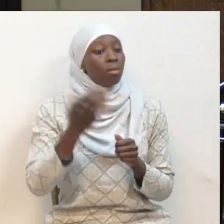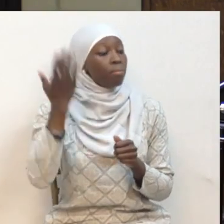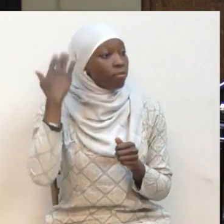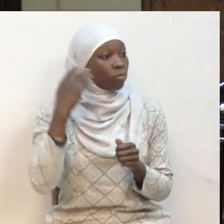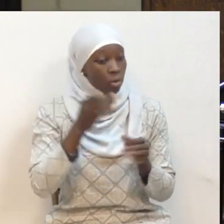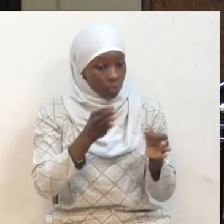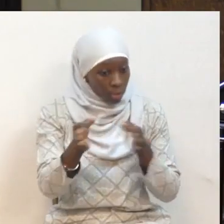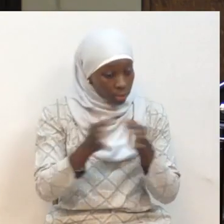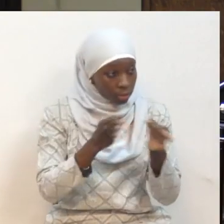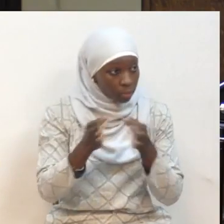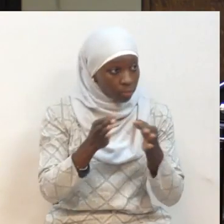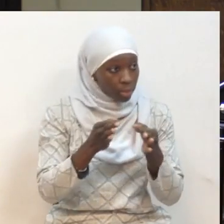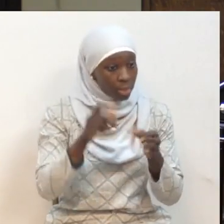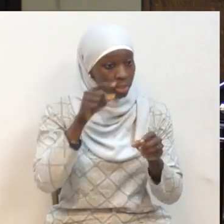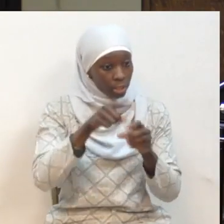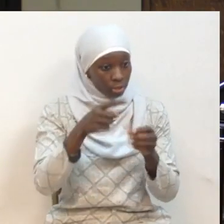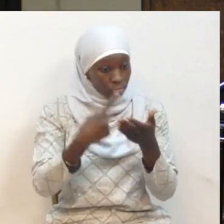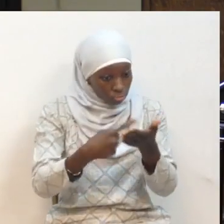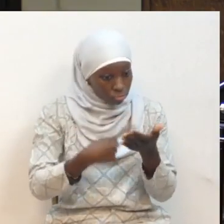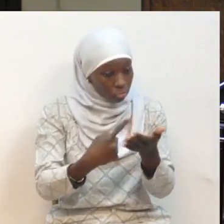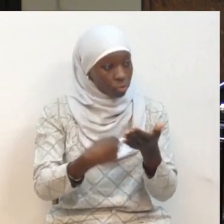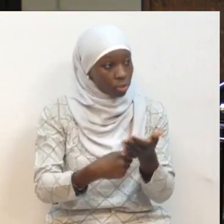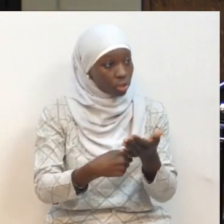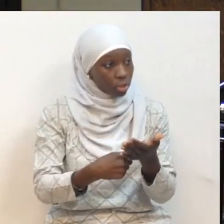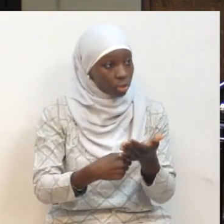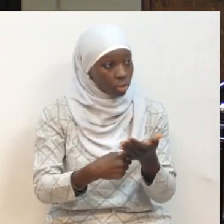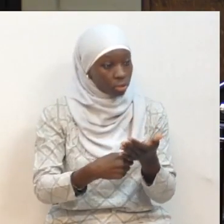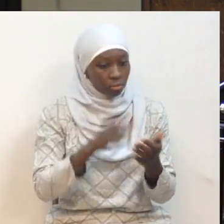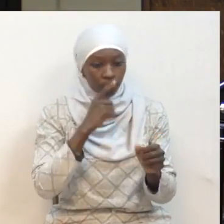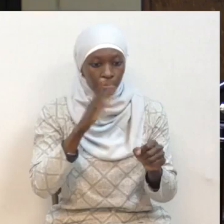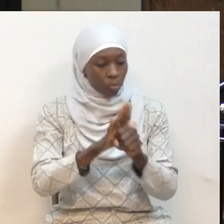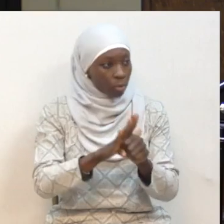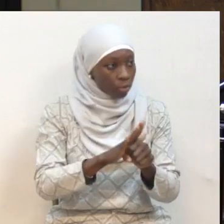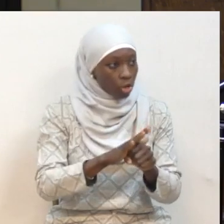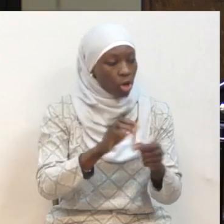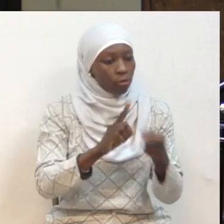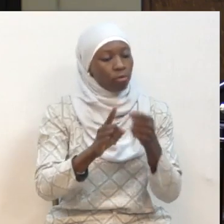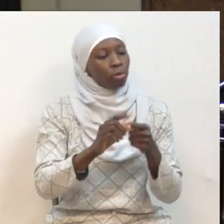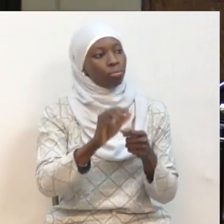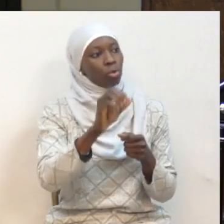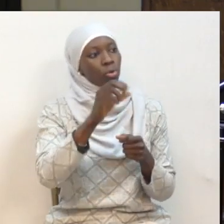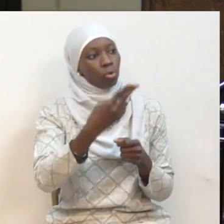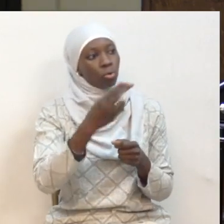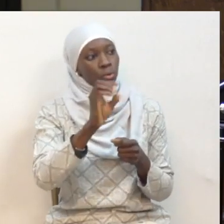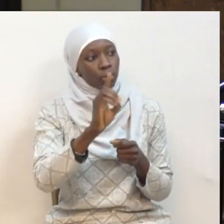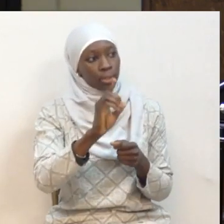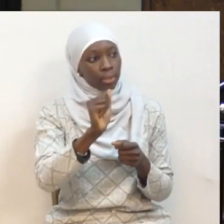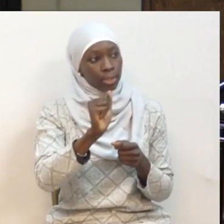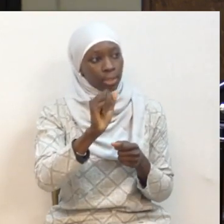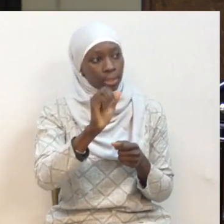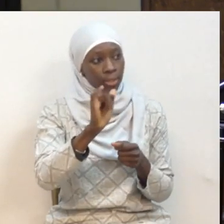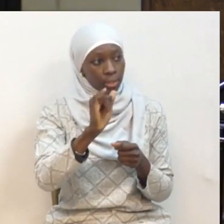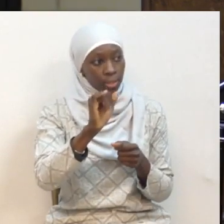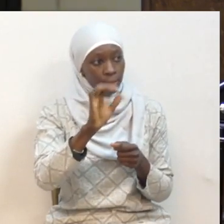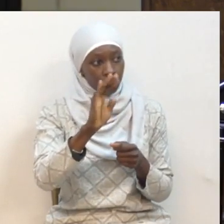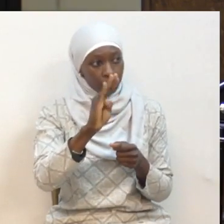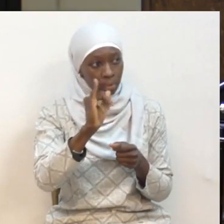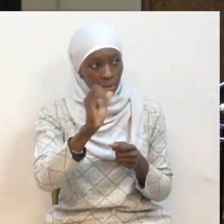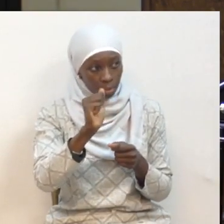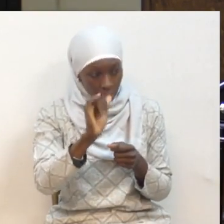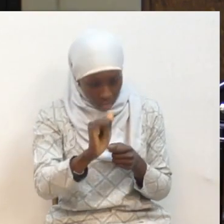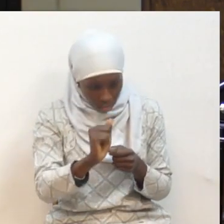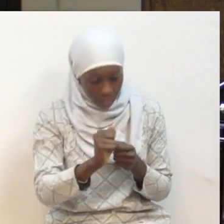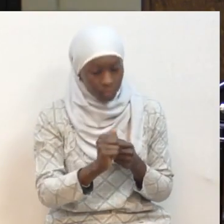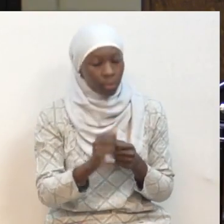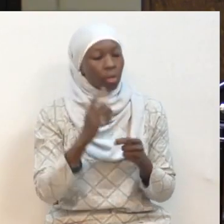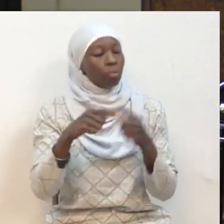Treaty of Hudaybiyah, when the Muslims came from Mecca to make Umrah, and they from Medina to make Umrah in